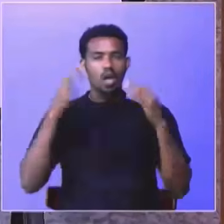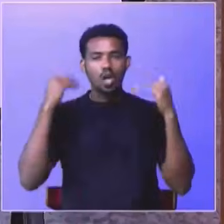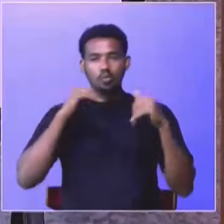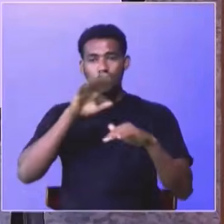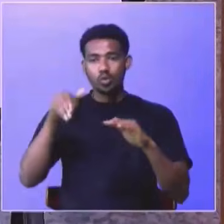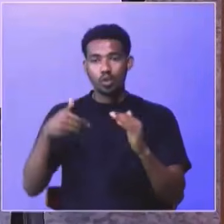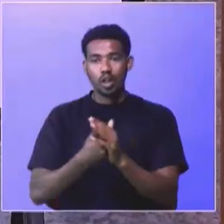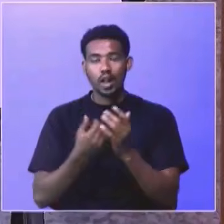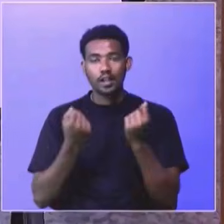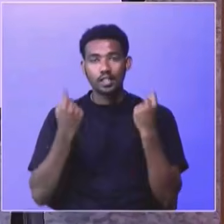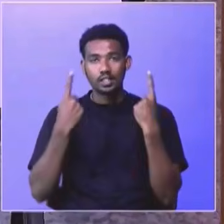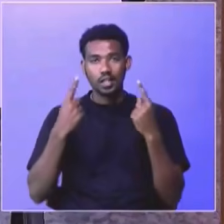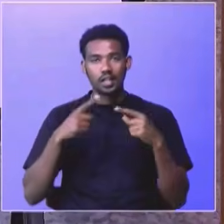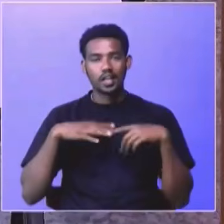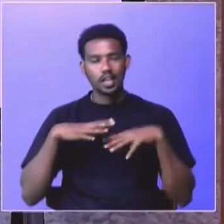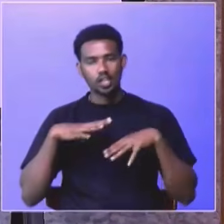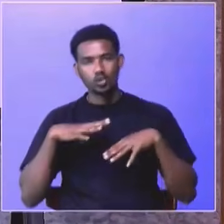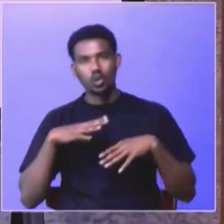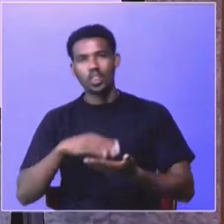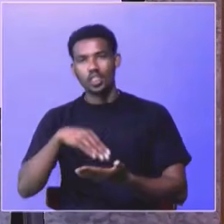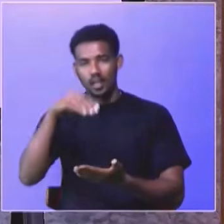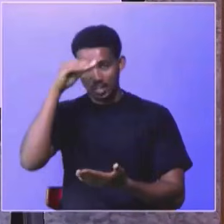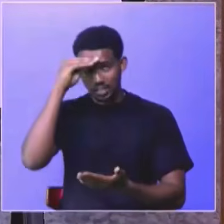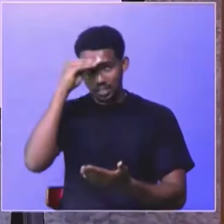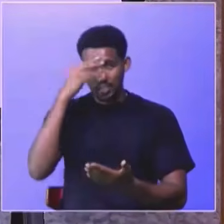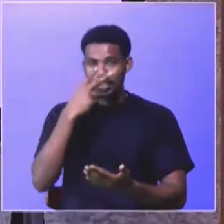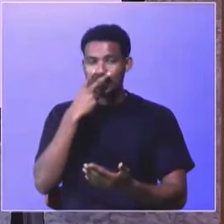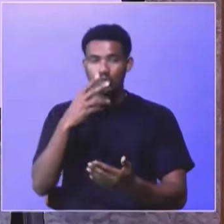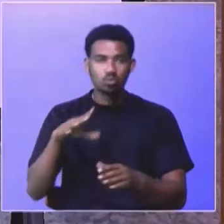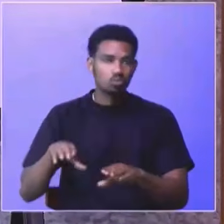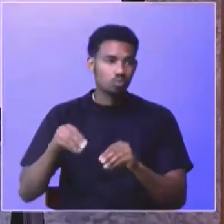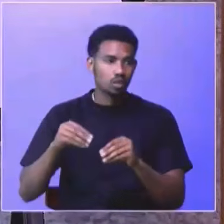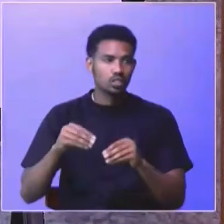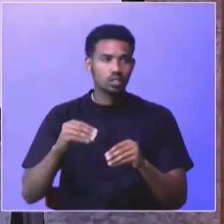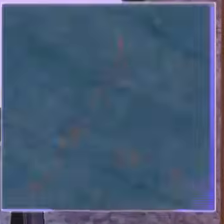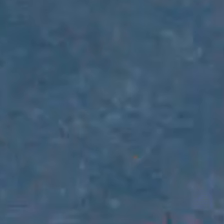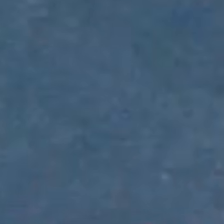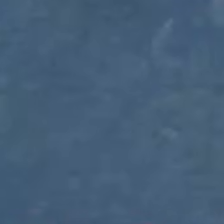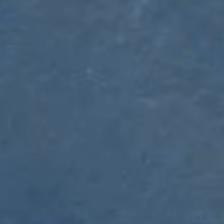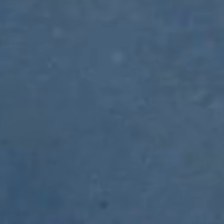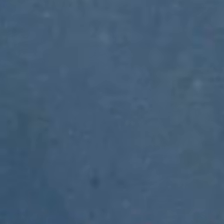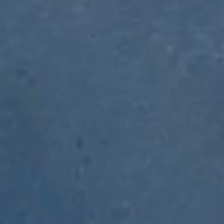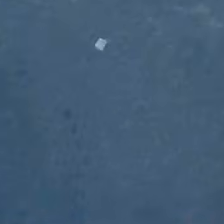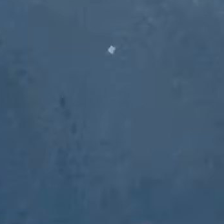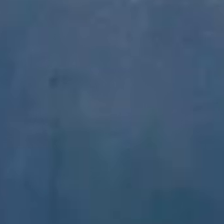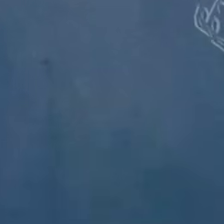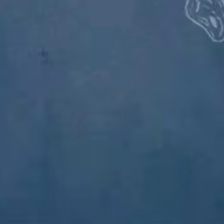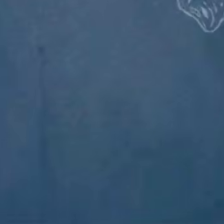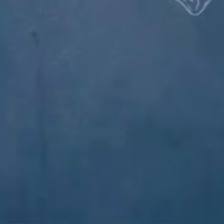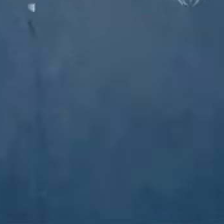all are understand and enjoy the lesson. See you, students. Goodbye, students.